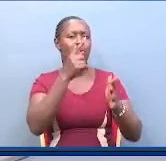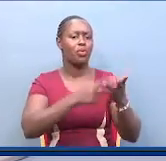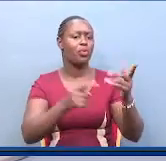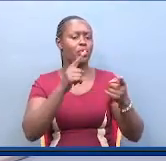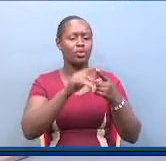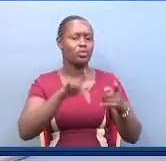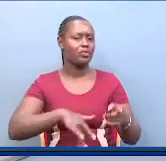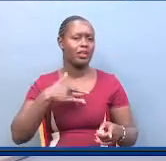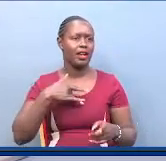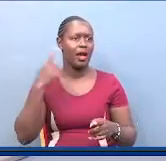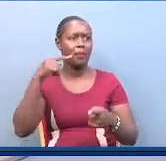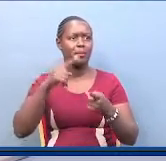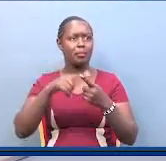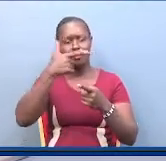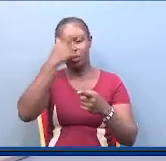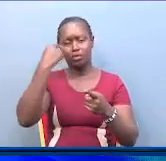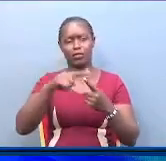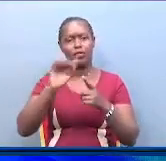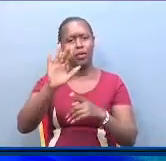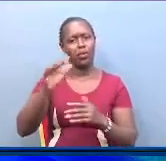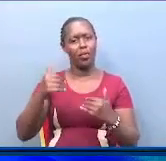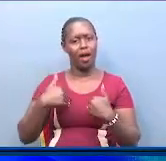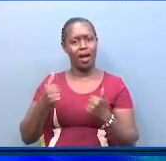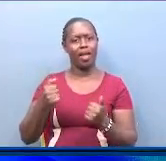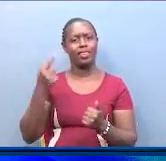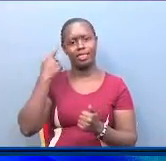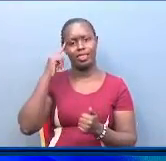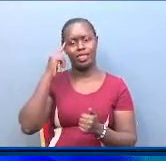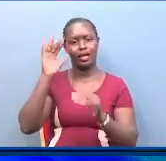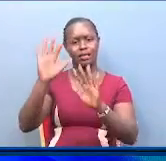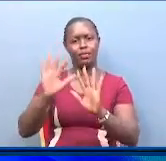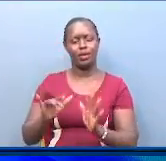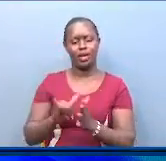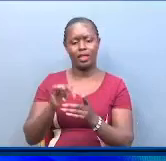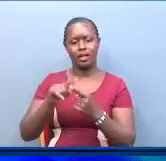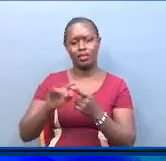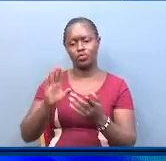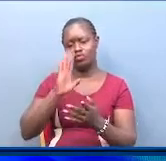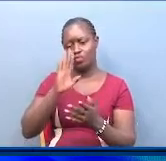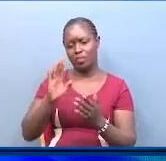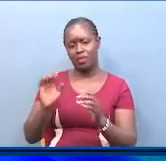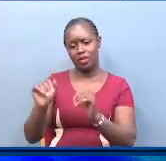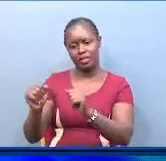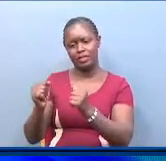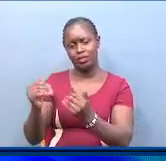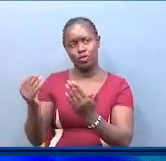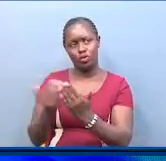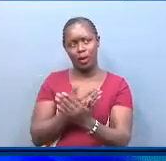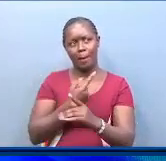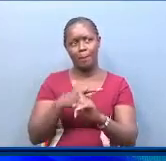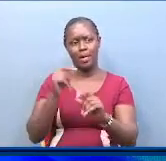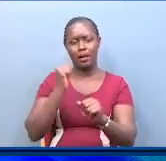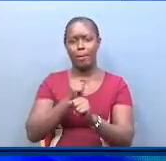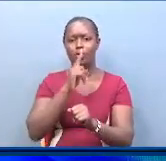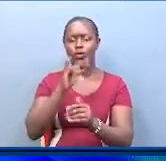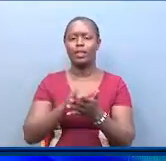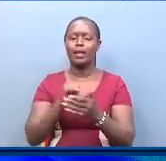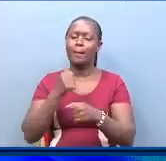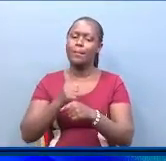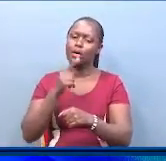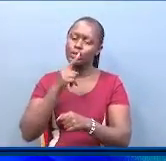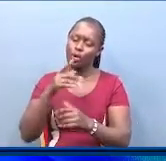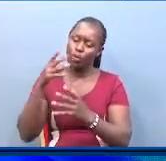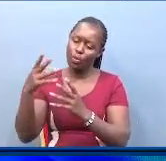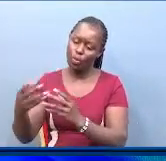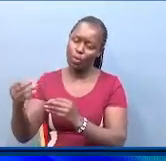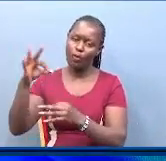health, I think it's just good to be on the safe side to dismiss them, but ensure you go and vote for